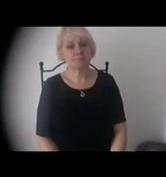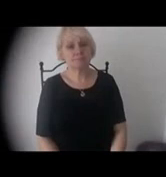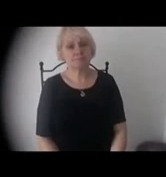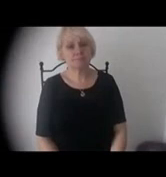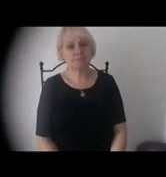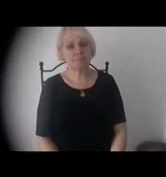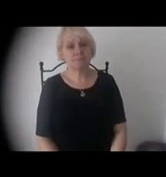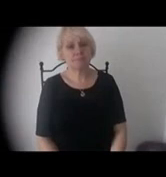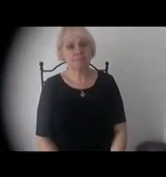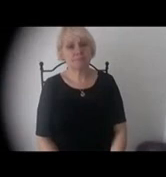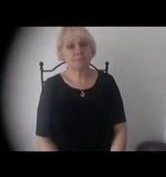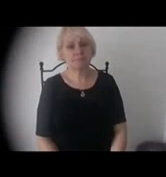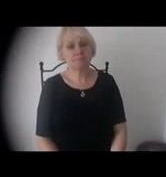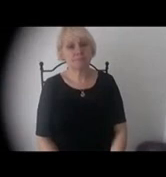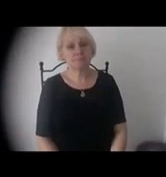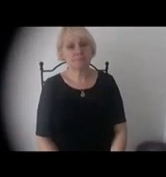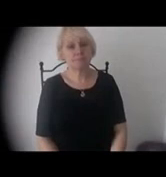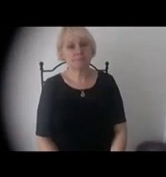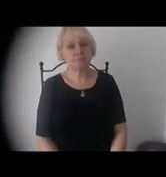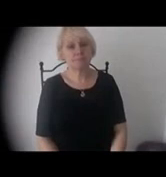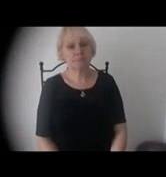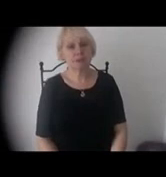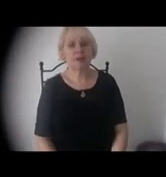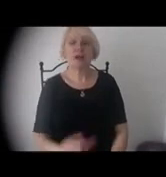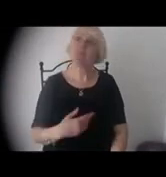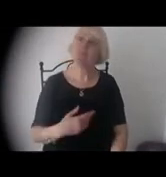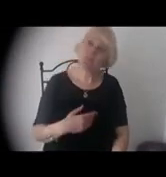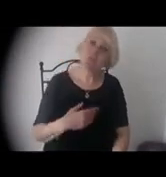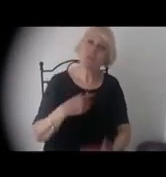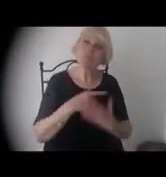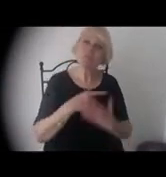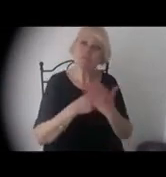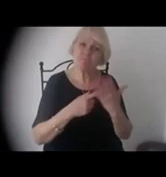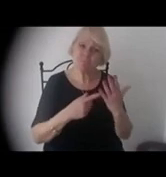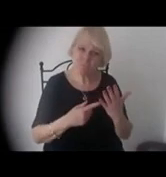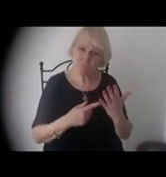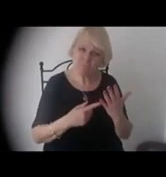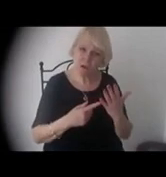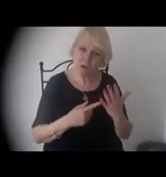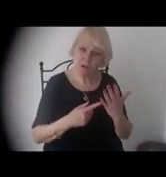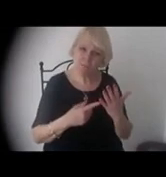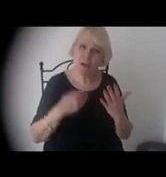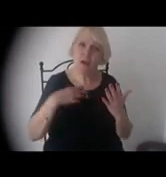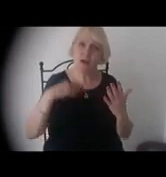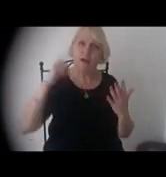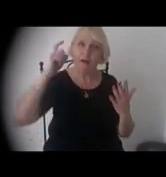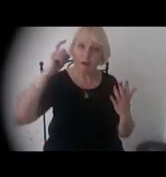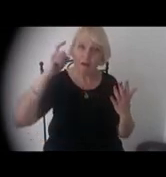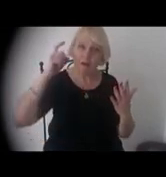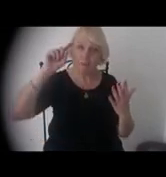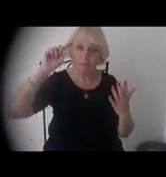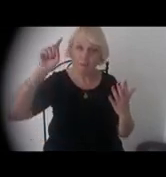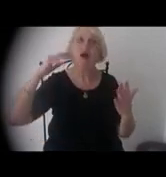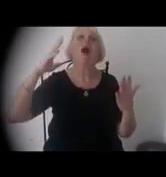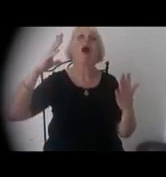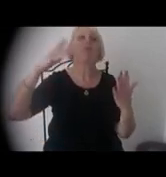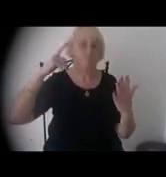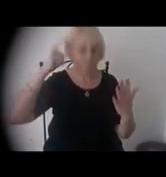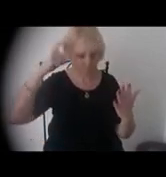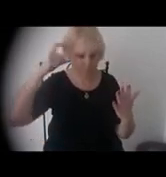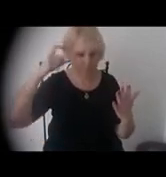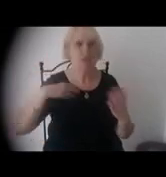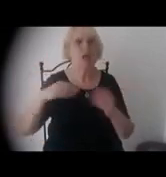is, sorry, I was just talking through the 5 principles and then I blanked. Oh, transition. So we know